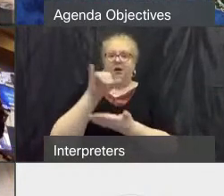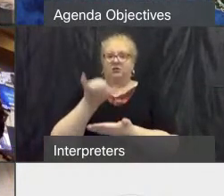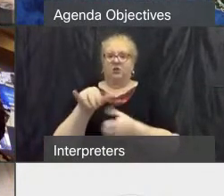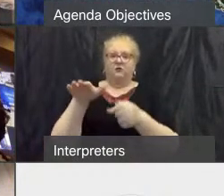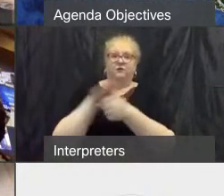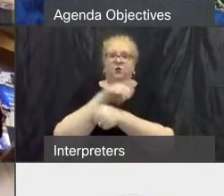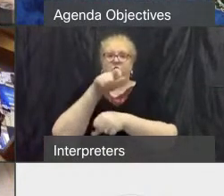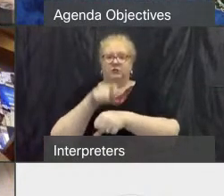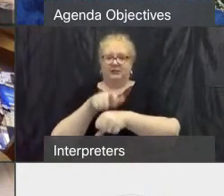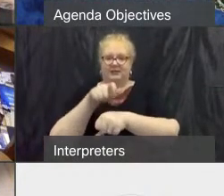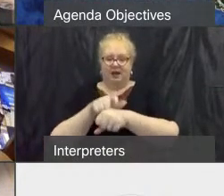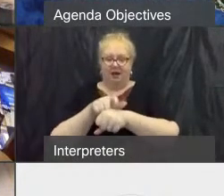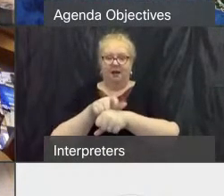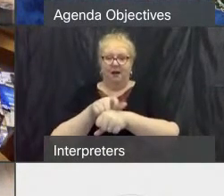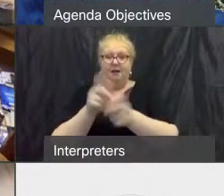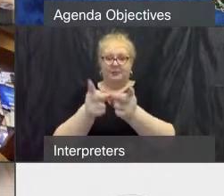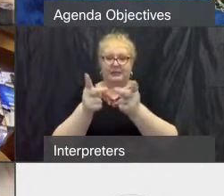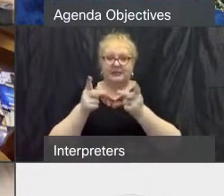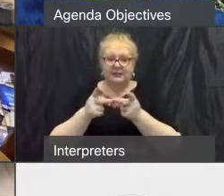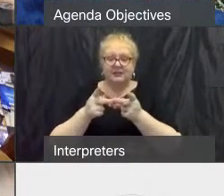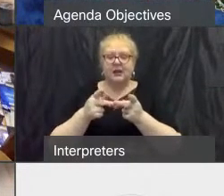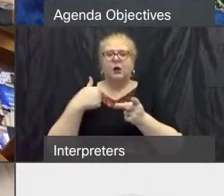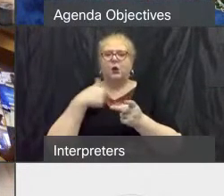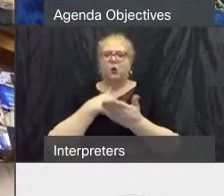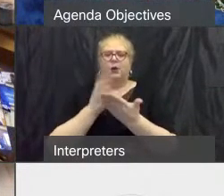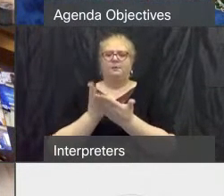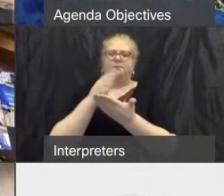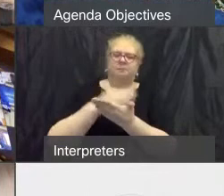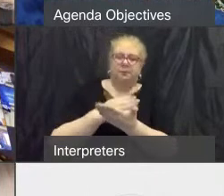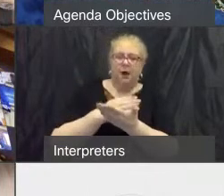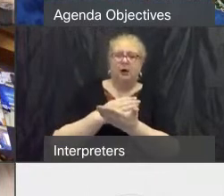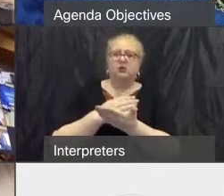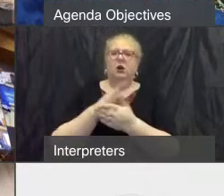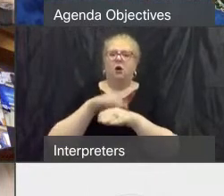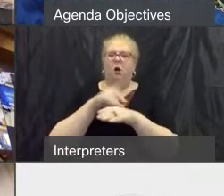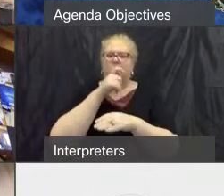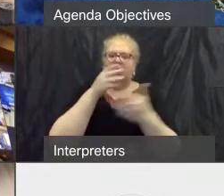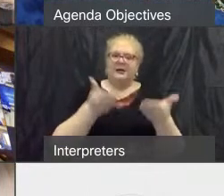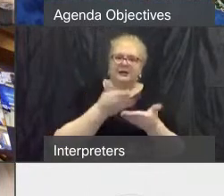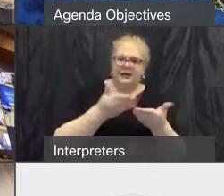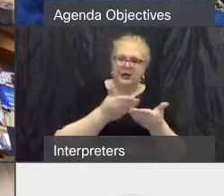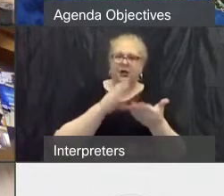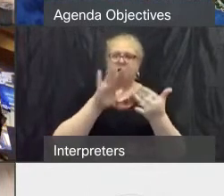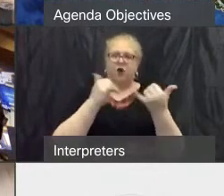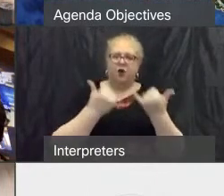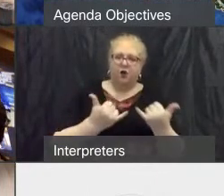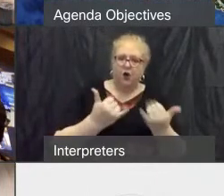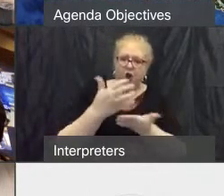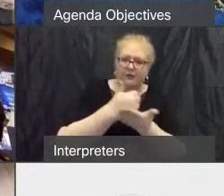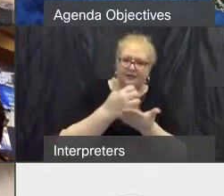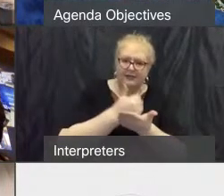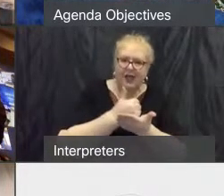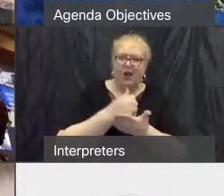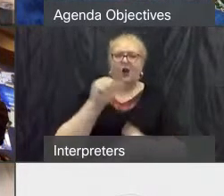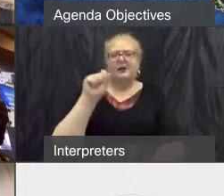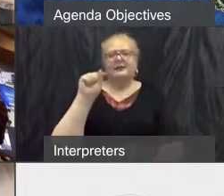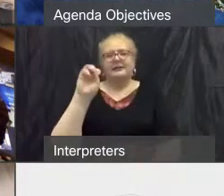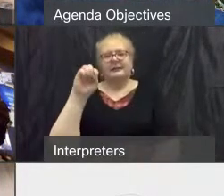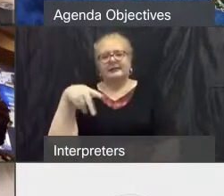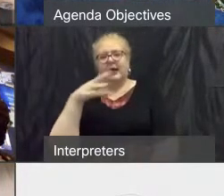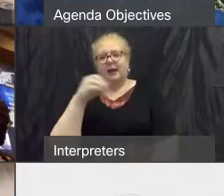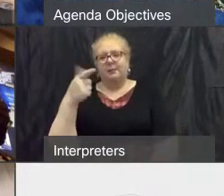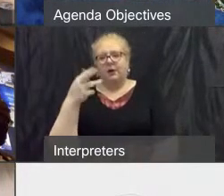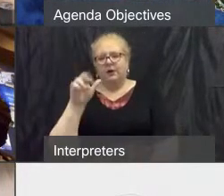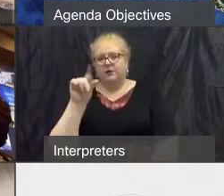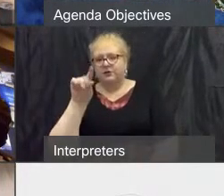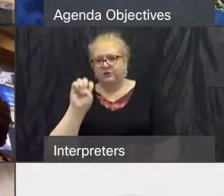positions, we budget those that are here based on their current salary and step and grade and any assumptions, like in this case, we've